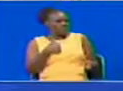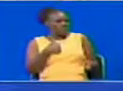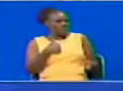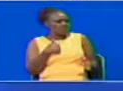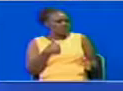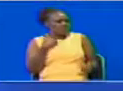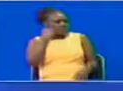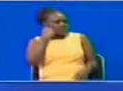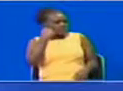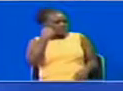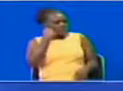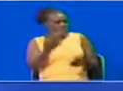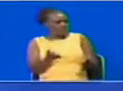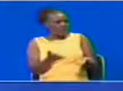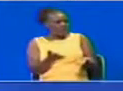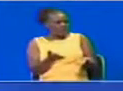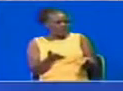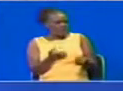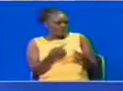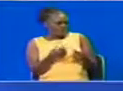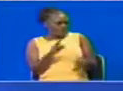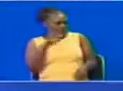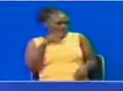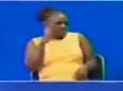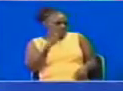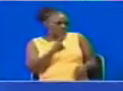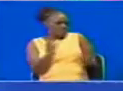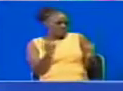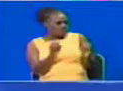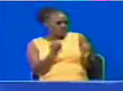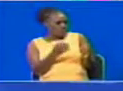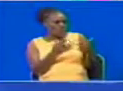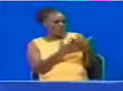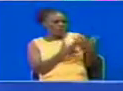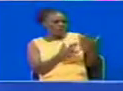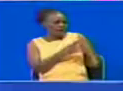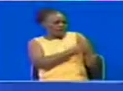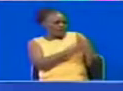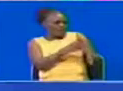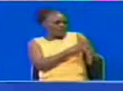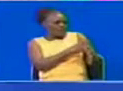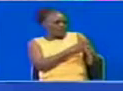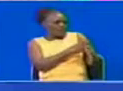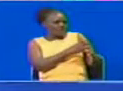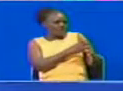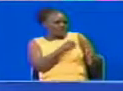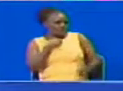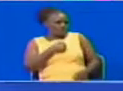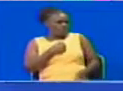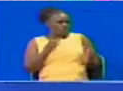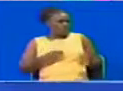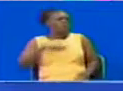with the patient in the clinic, but I didn't take the pressure, the blood pressure, so sorry the patient died. Wouldn't